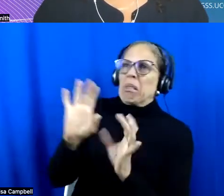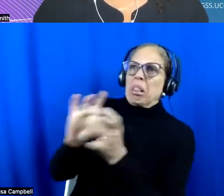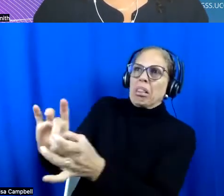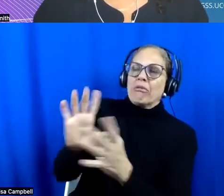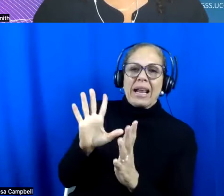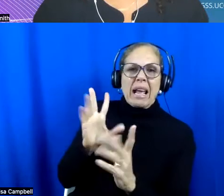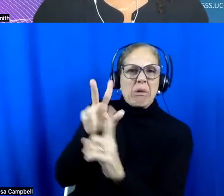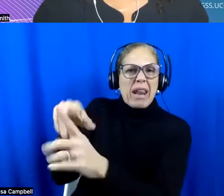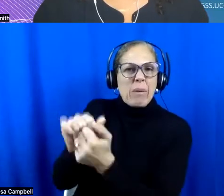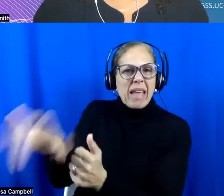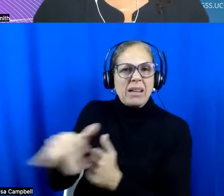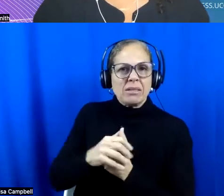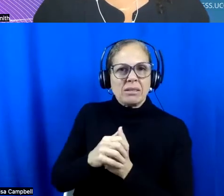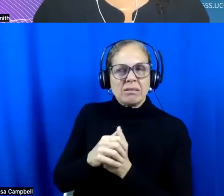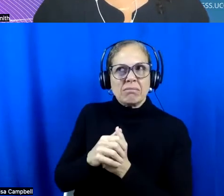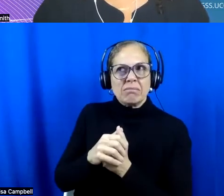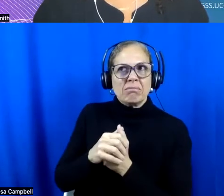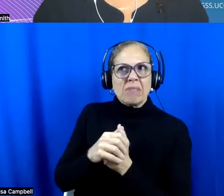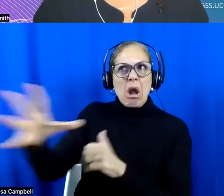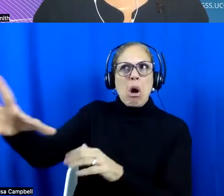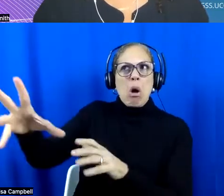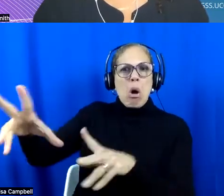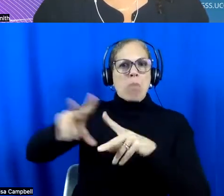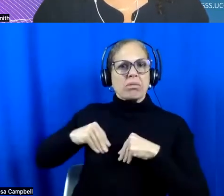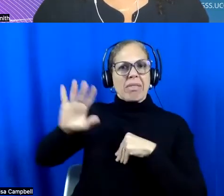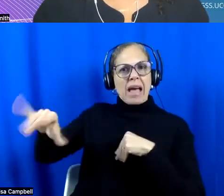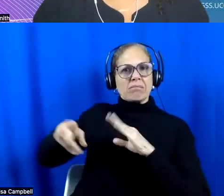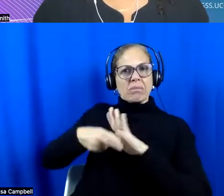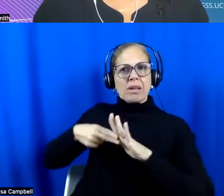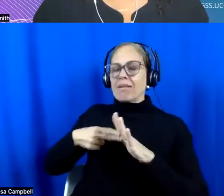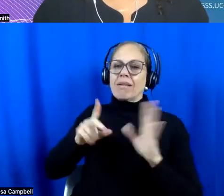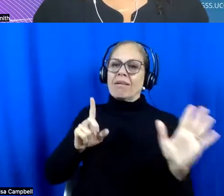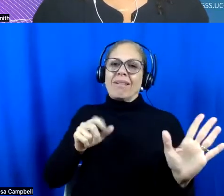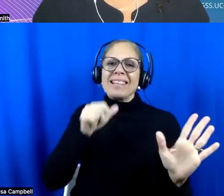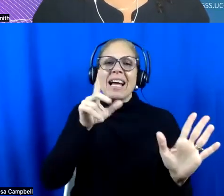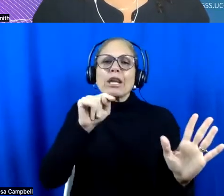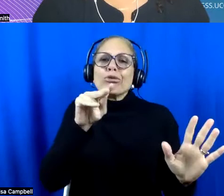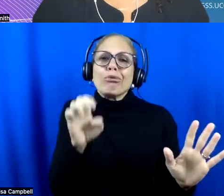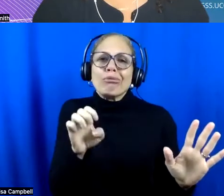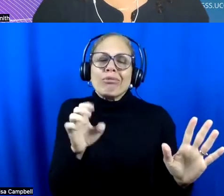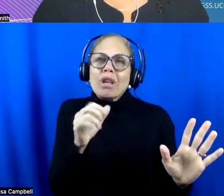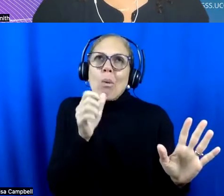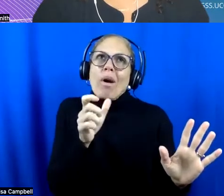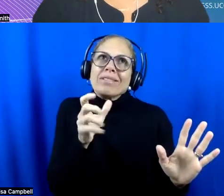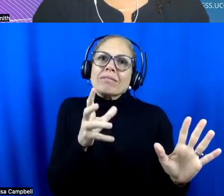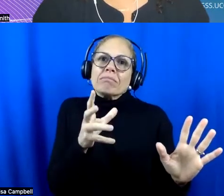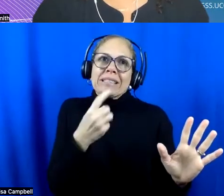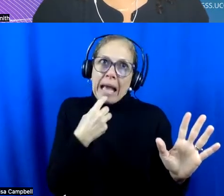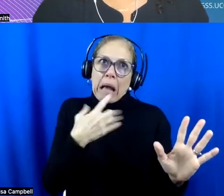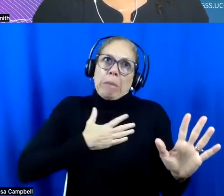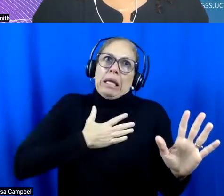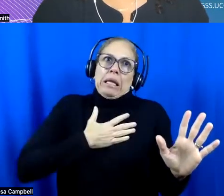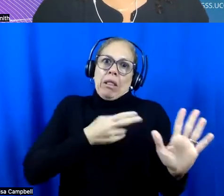I wouldn't claim it. You know, this isn't a tribe necessarily folks want to claim, but you do want